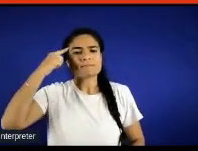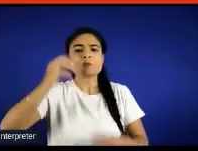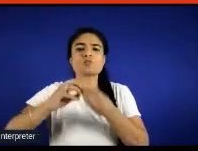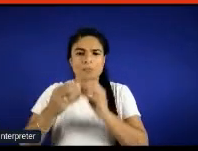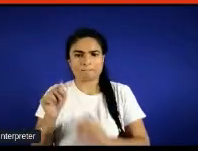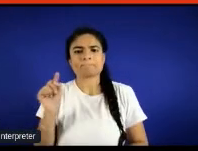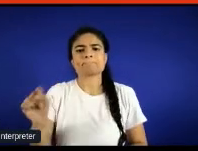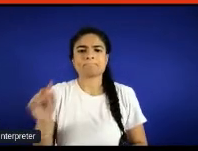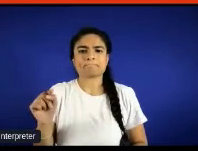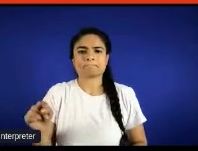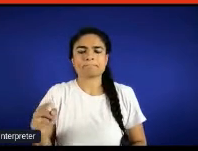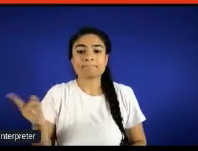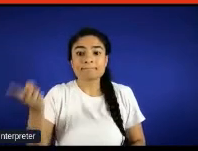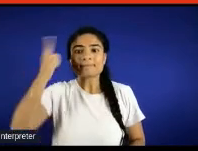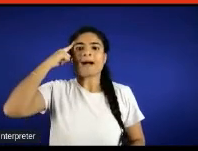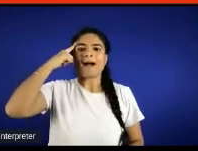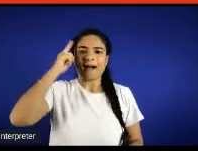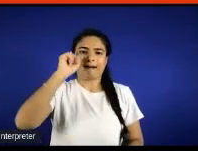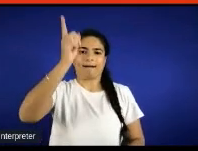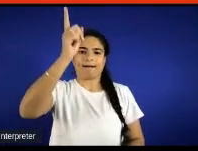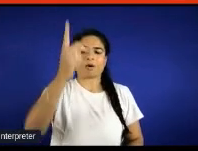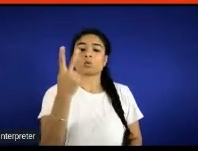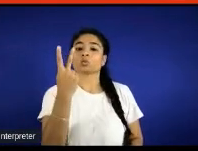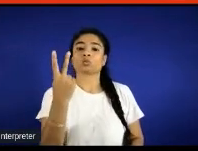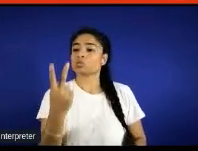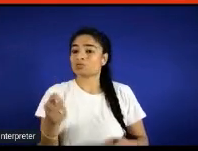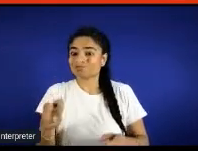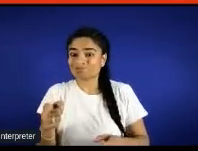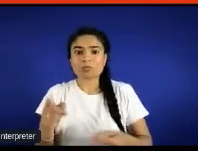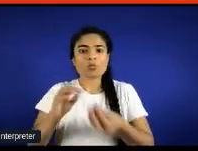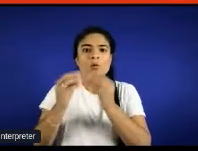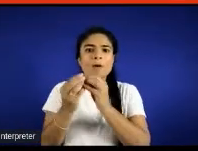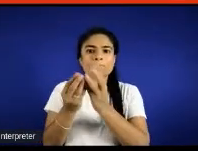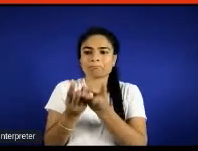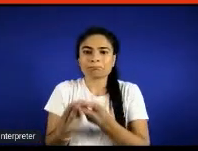to address this challenge through the current